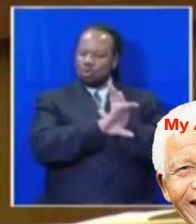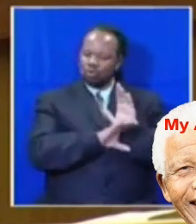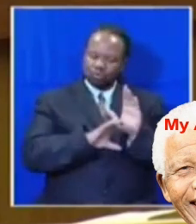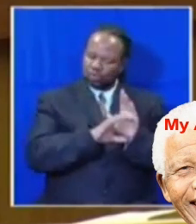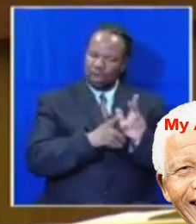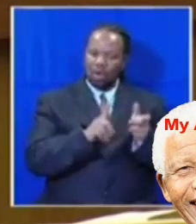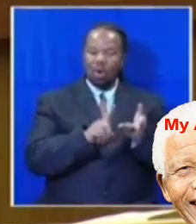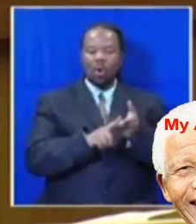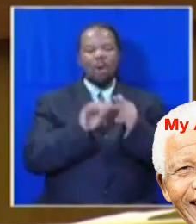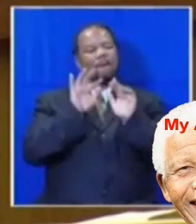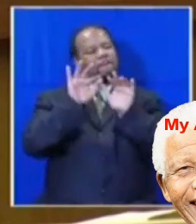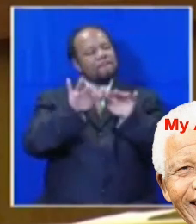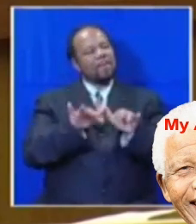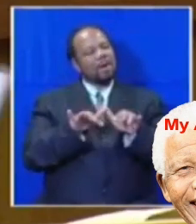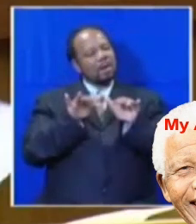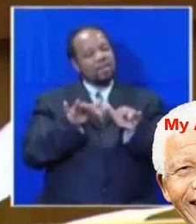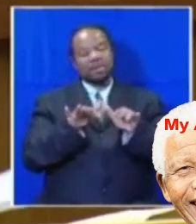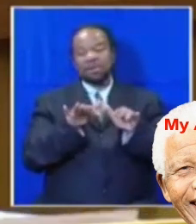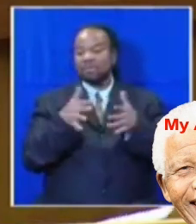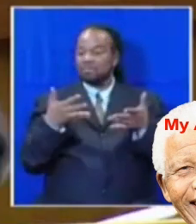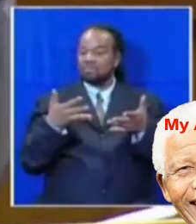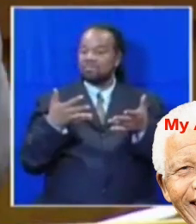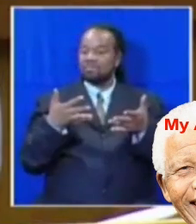for such an ad hoc committee to be established.